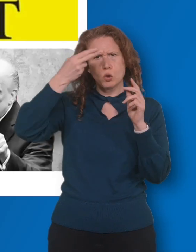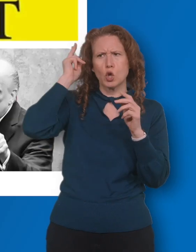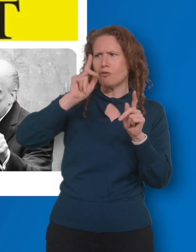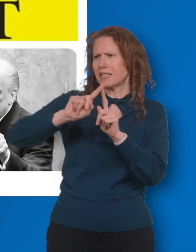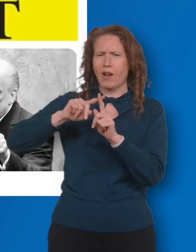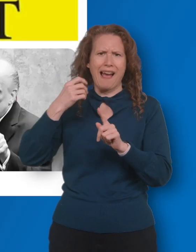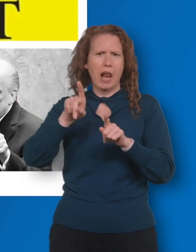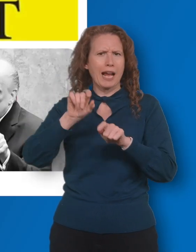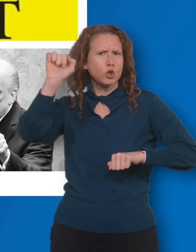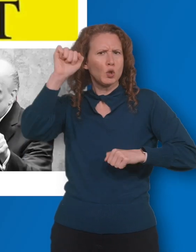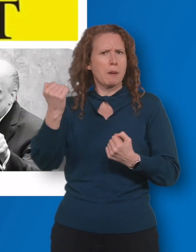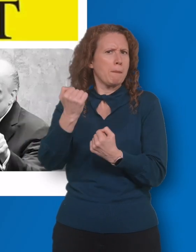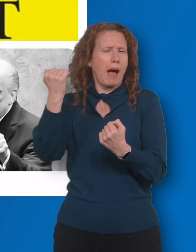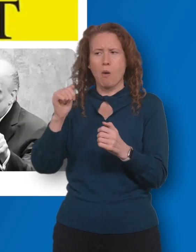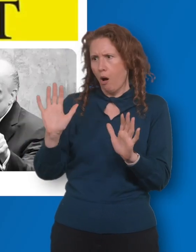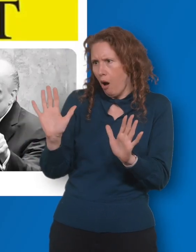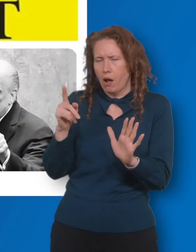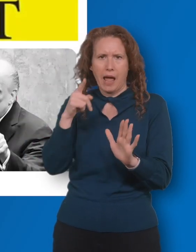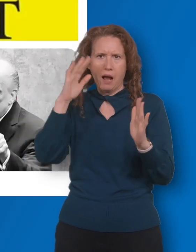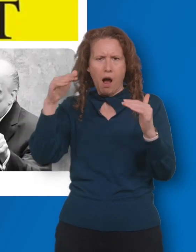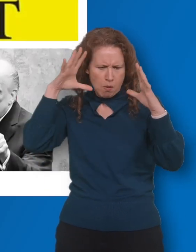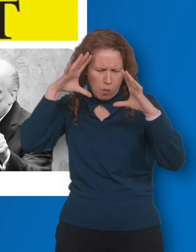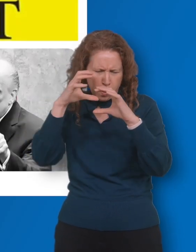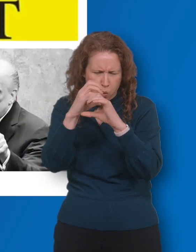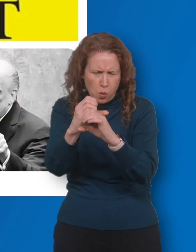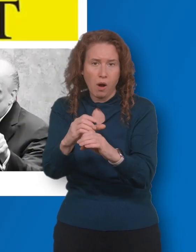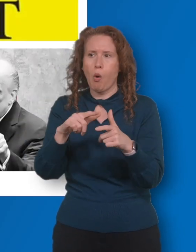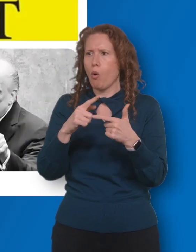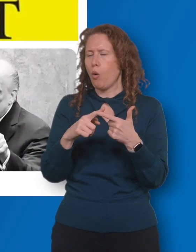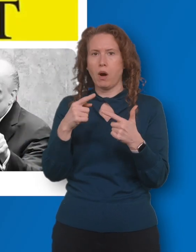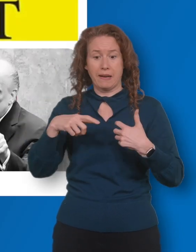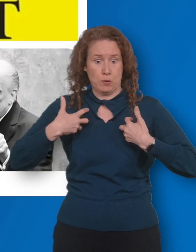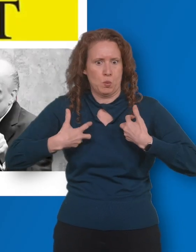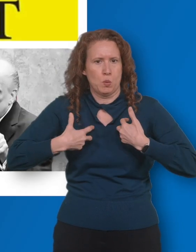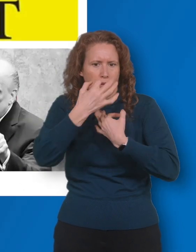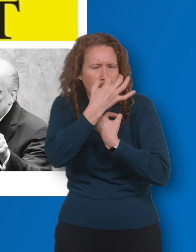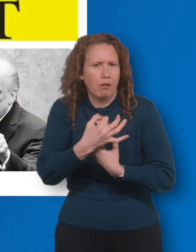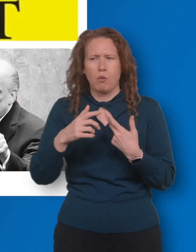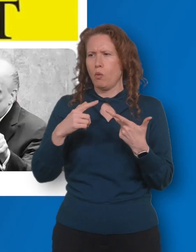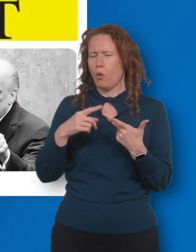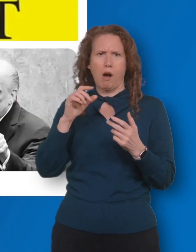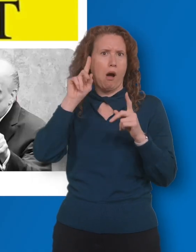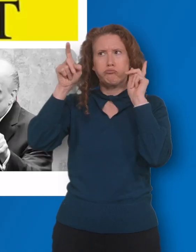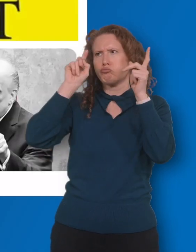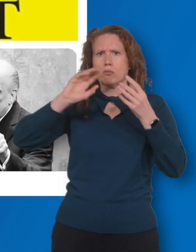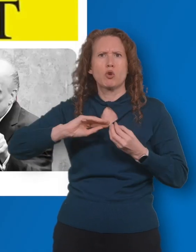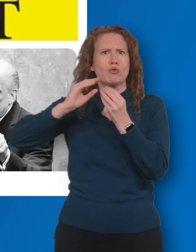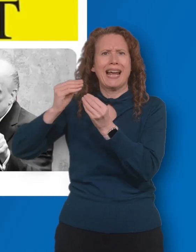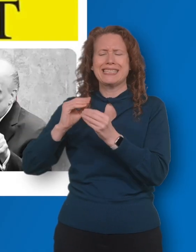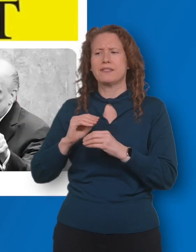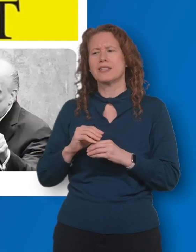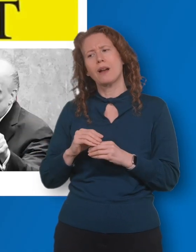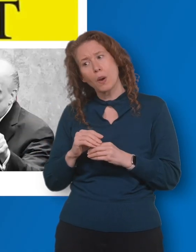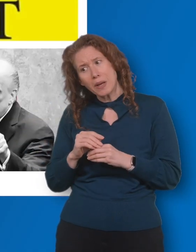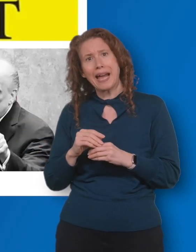bring, such as hyperfocus or intense interest or great creativity. Well, what